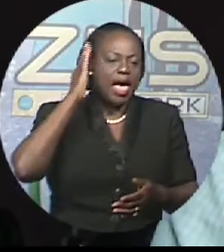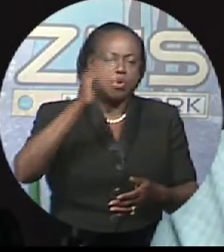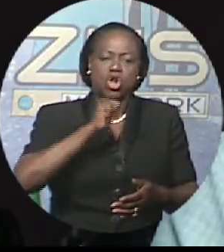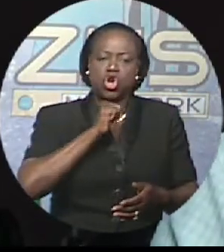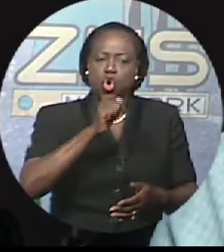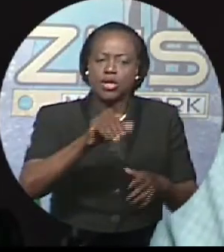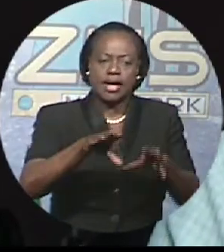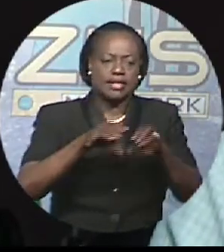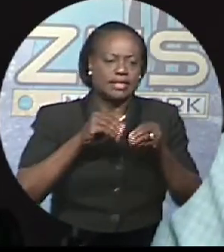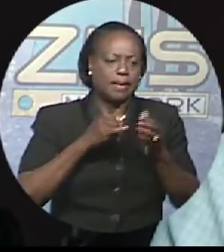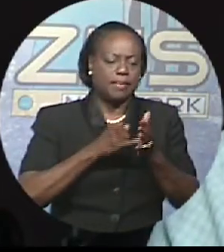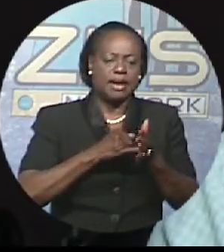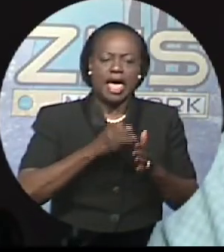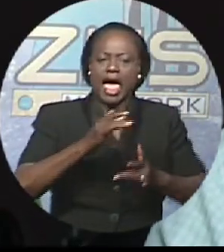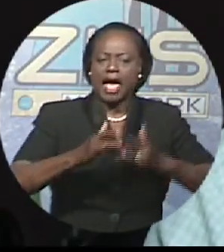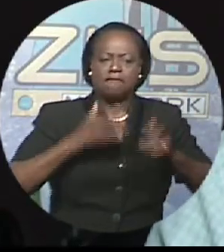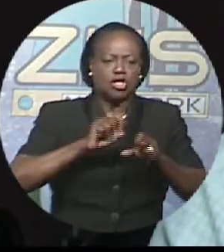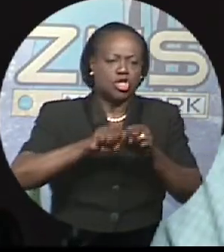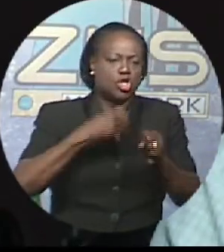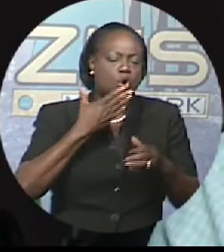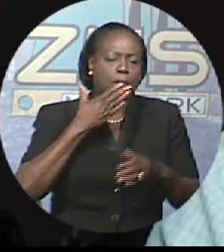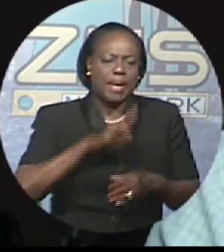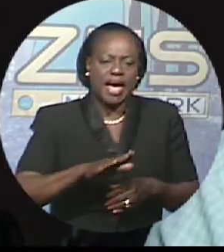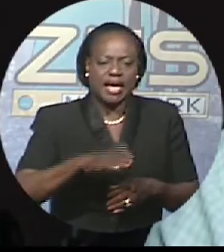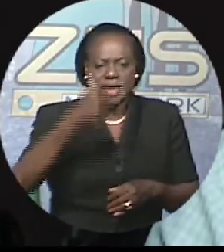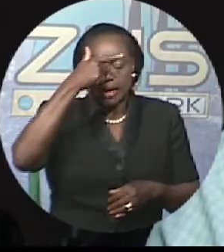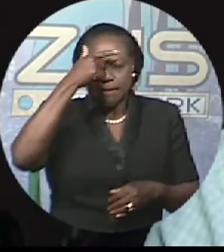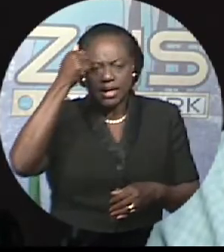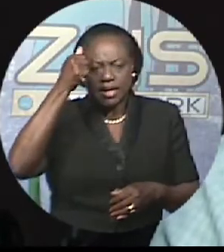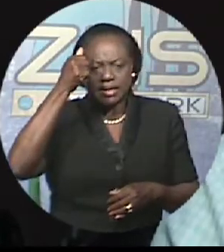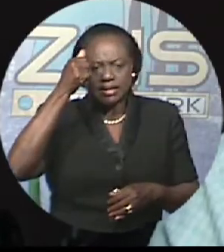You know what that means? They'll be treating them like slaves.